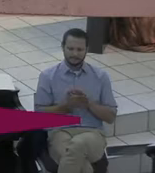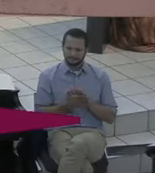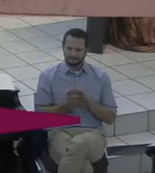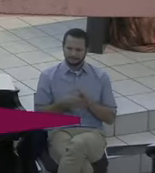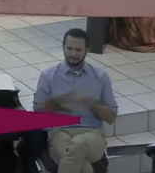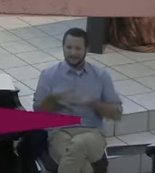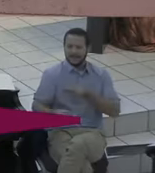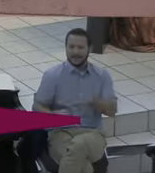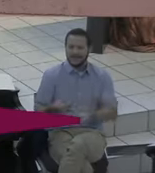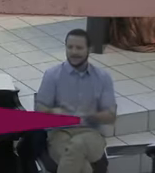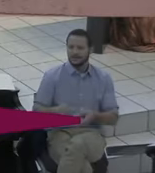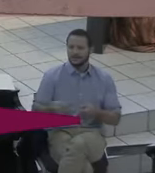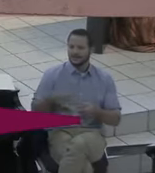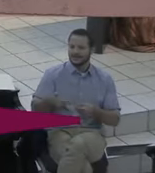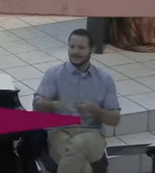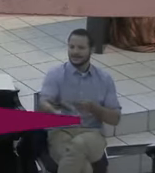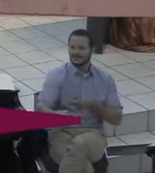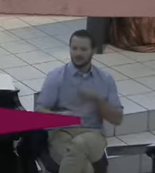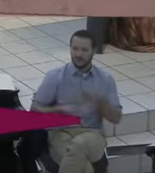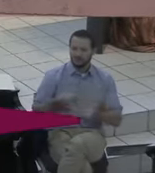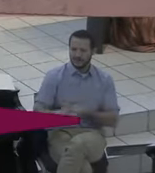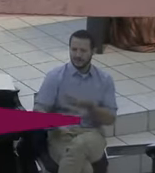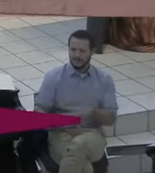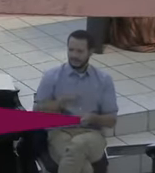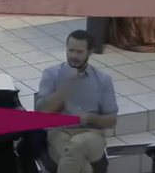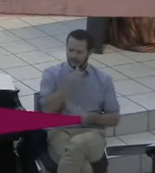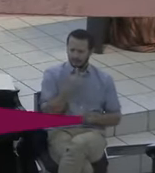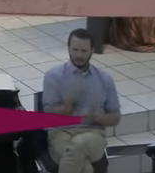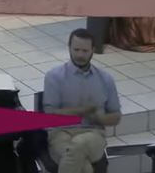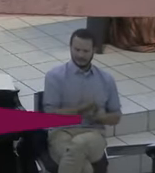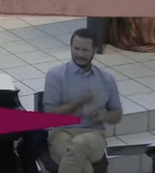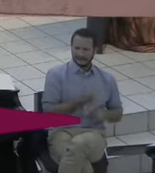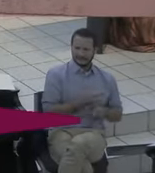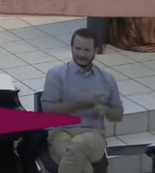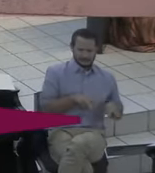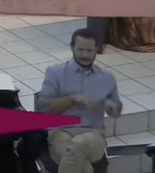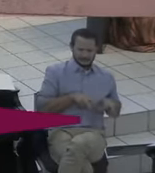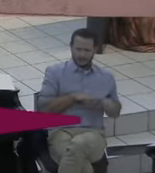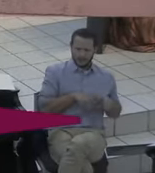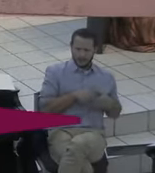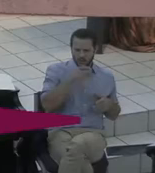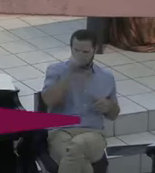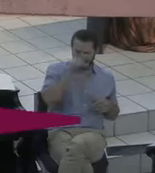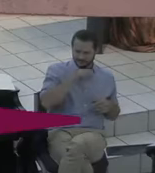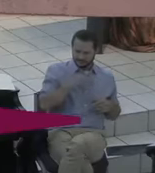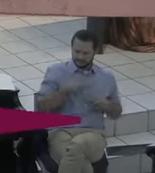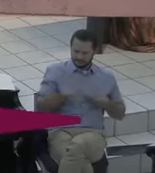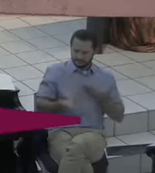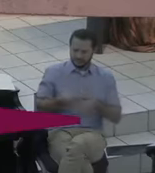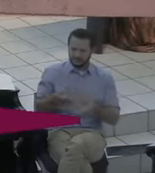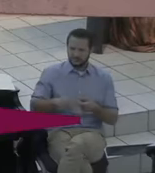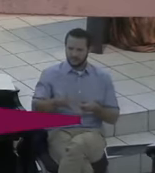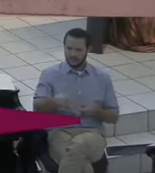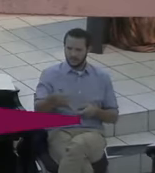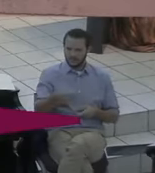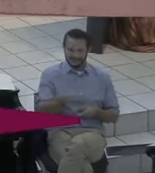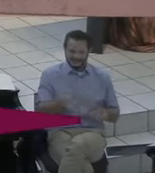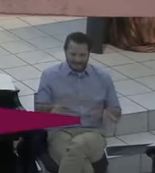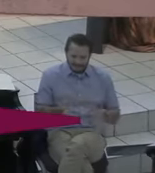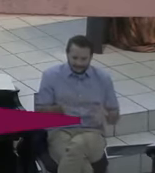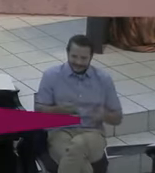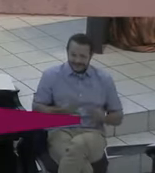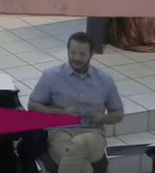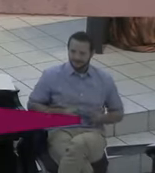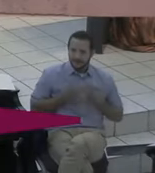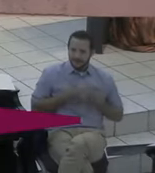multi-generational, not contained only to himself. Moses inspired others to climb mountains